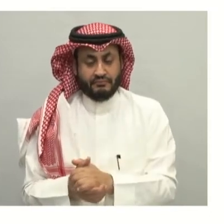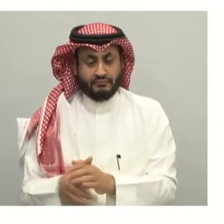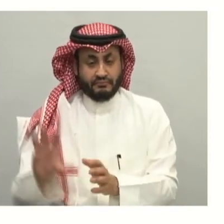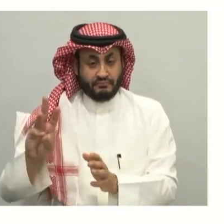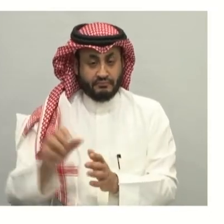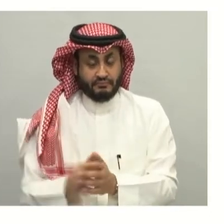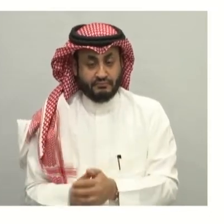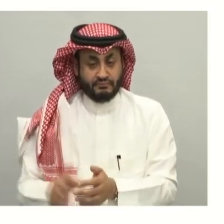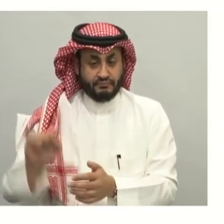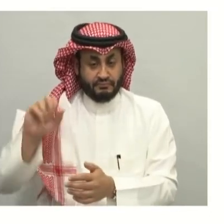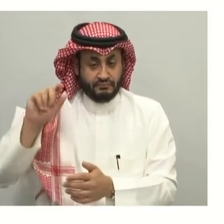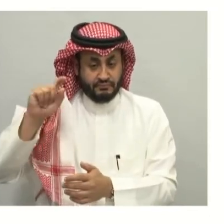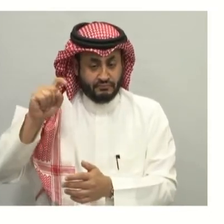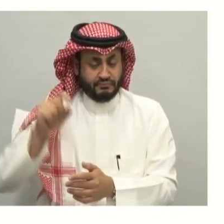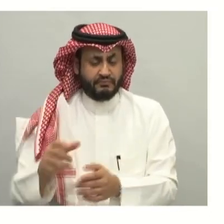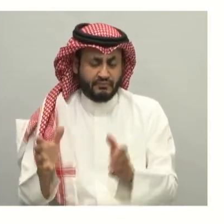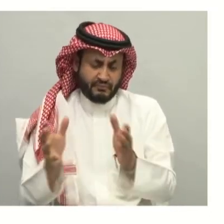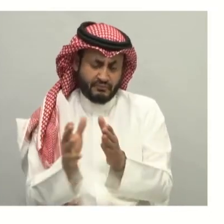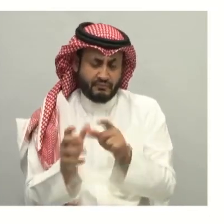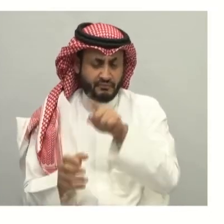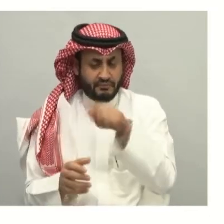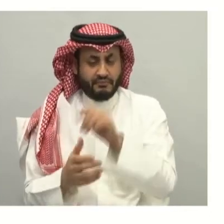Six, six.